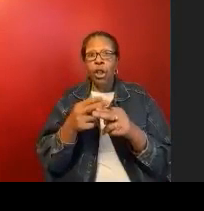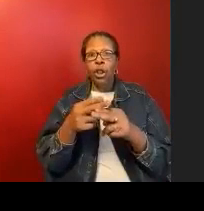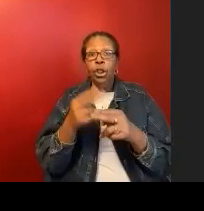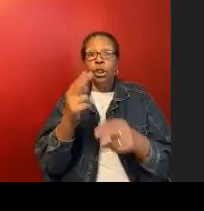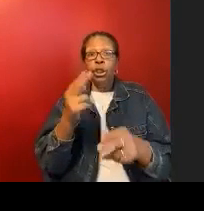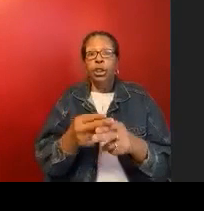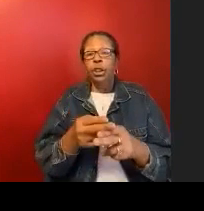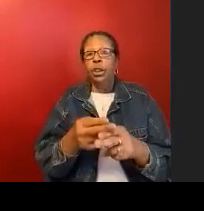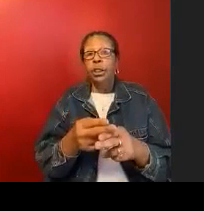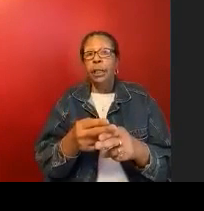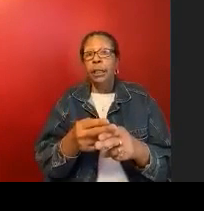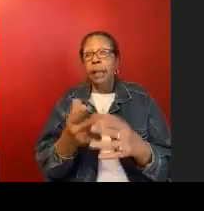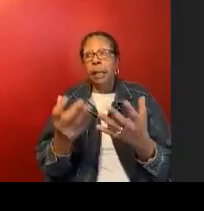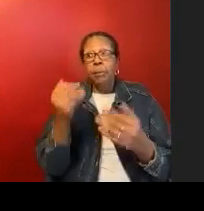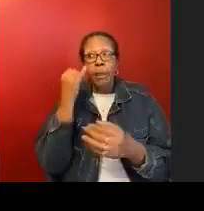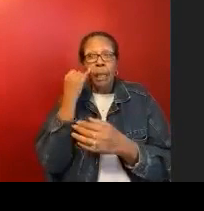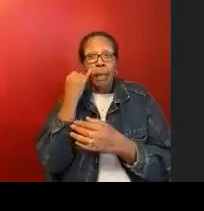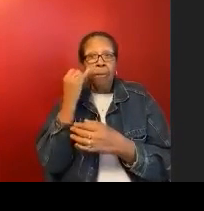to share that with me.